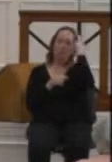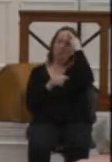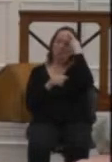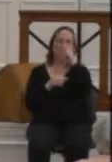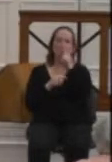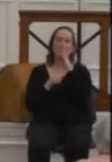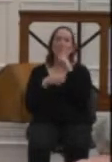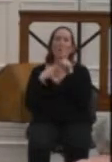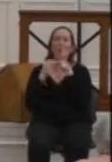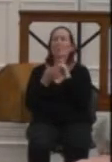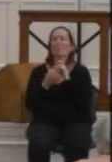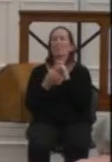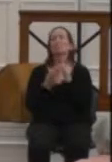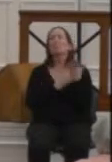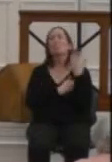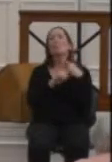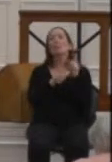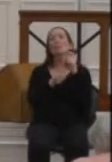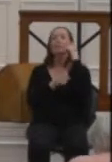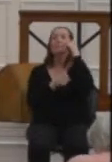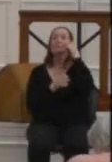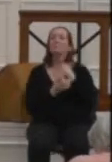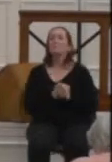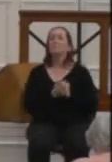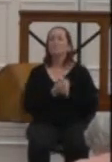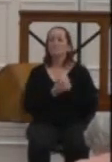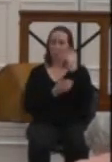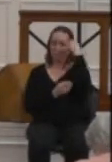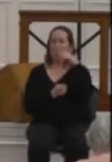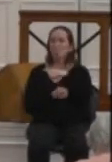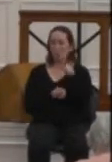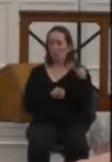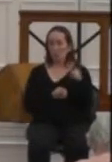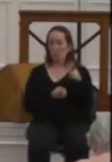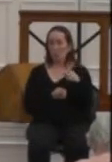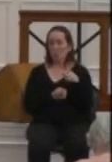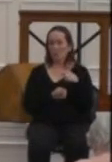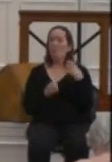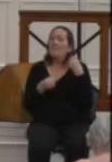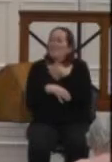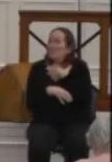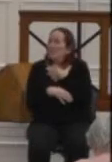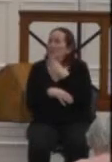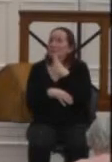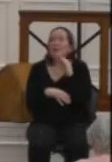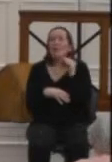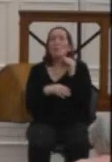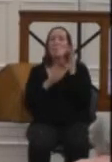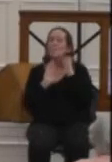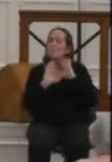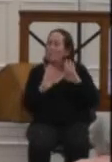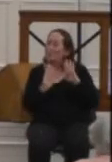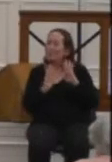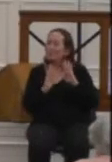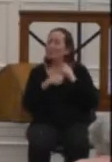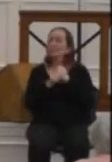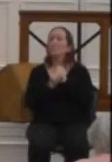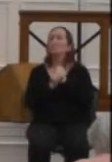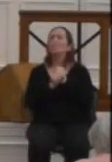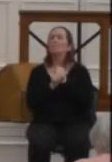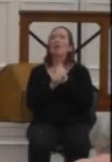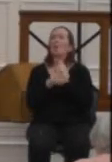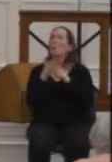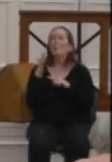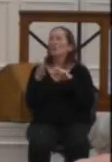this morning. But understand, you are fearfully and wonderfully made. Now, when he says that, what